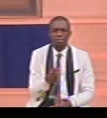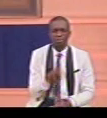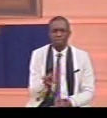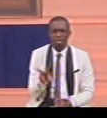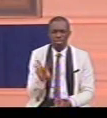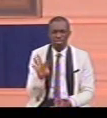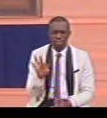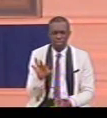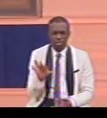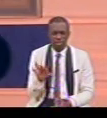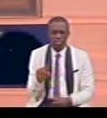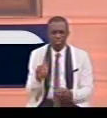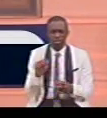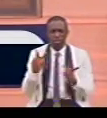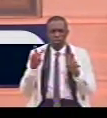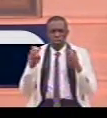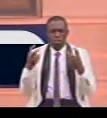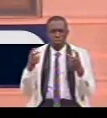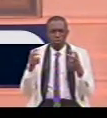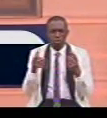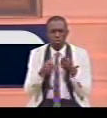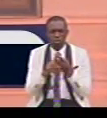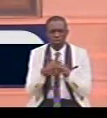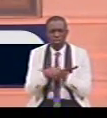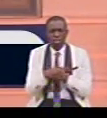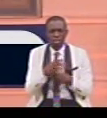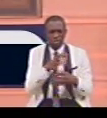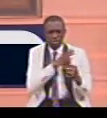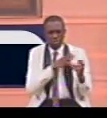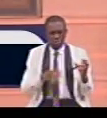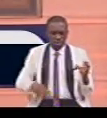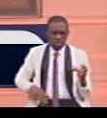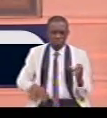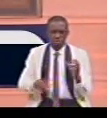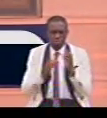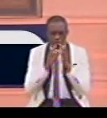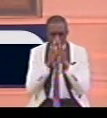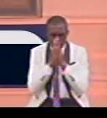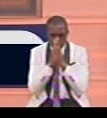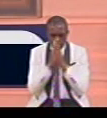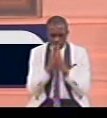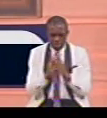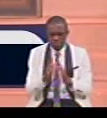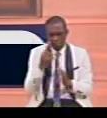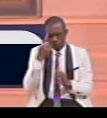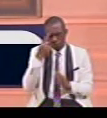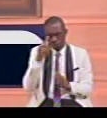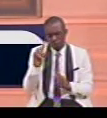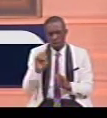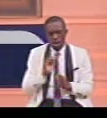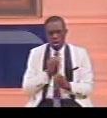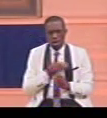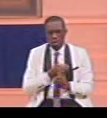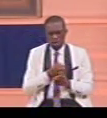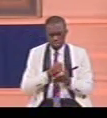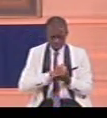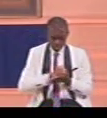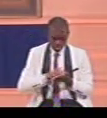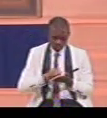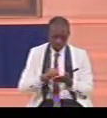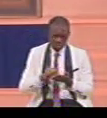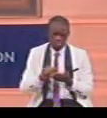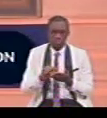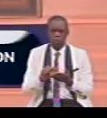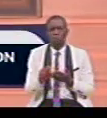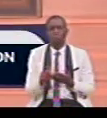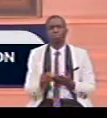the topic tonight Christ's supplication for our sanctification the three things we're looking